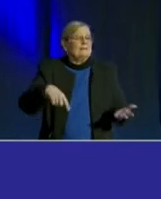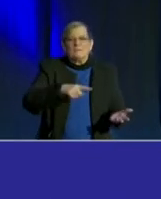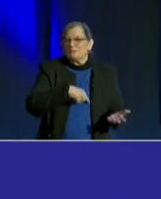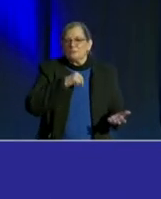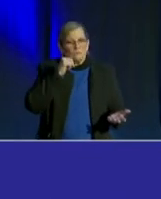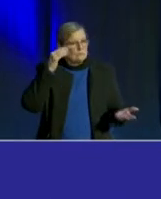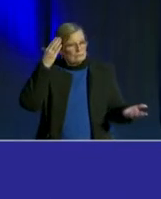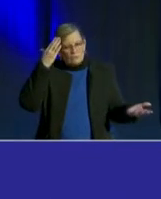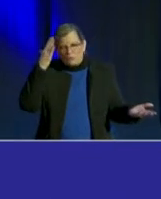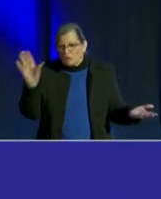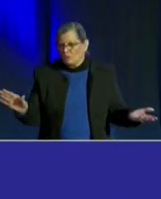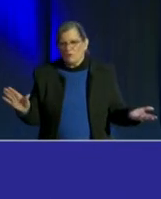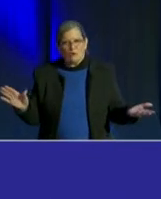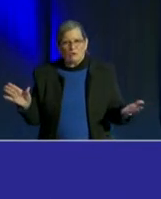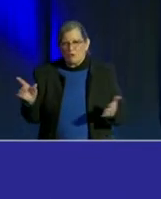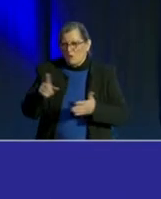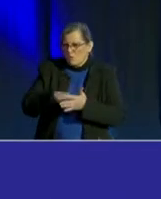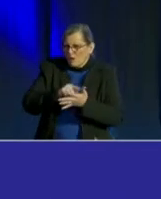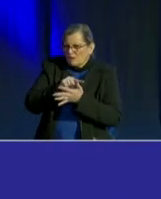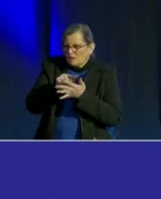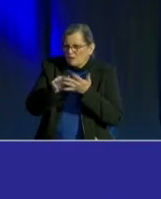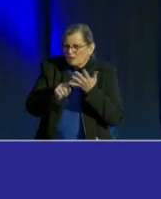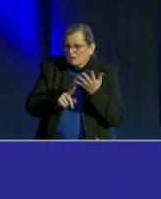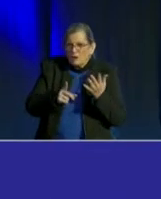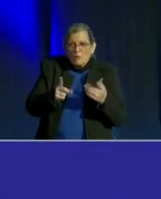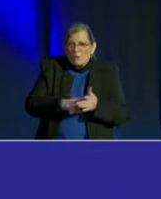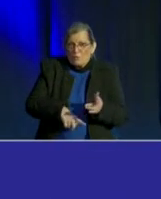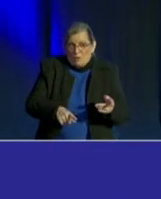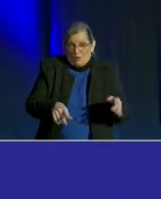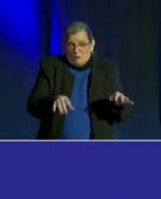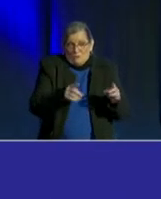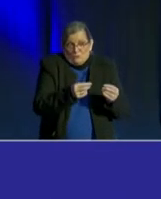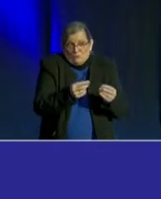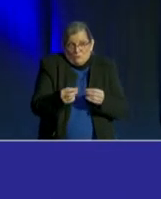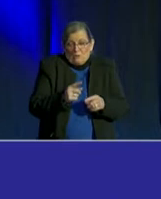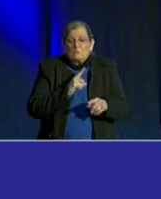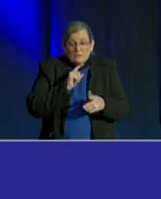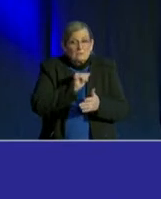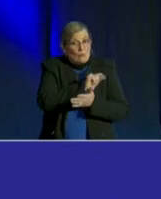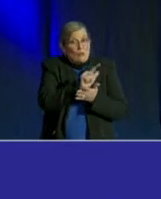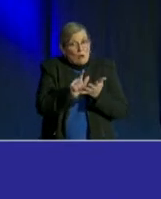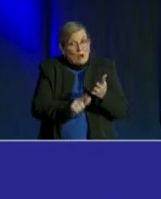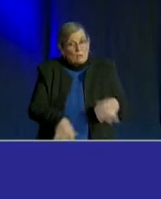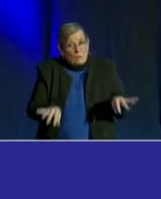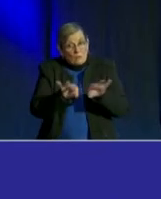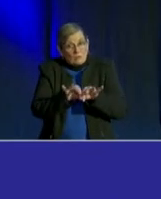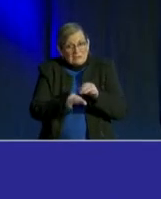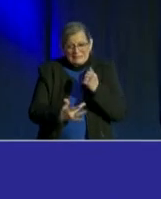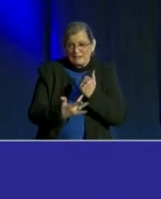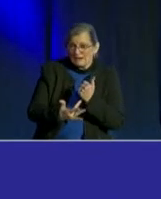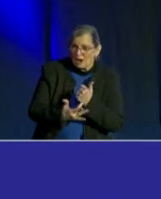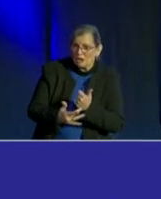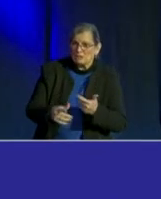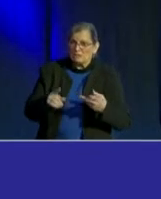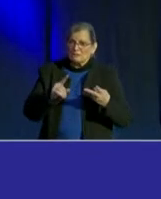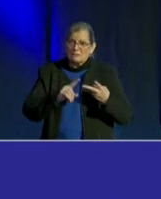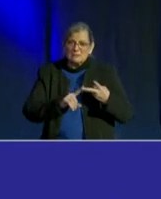what these clusters do, but they're vital. You got technology, you have human